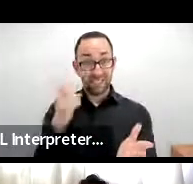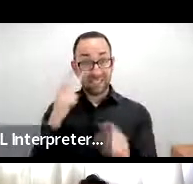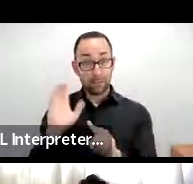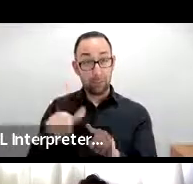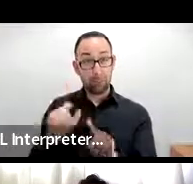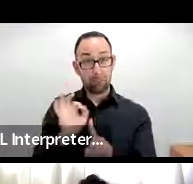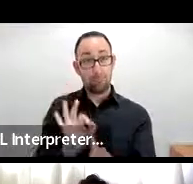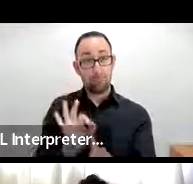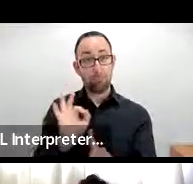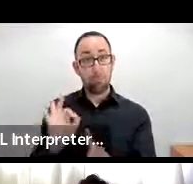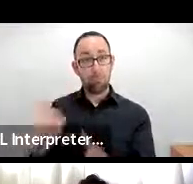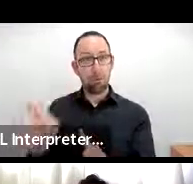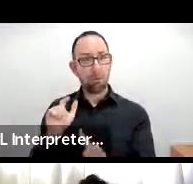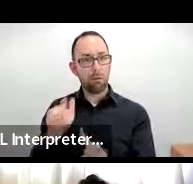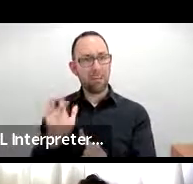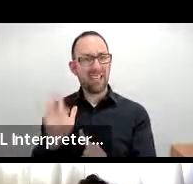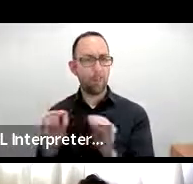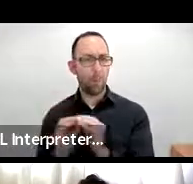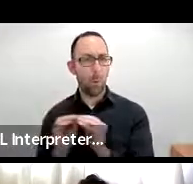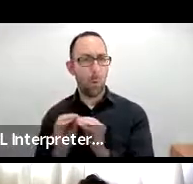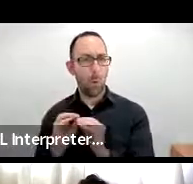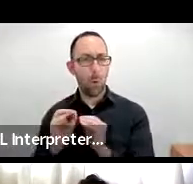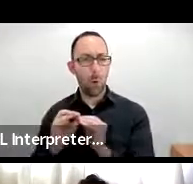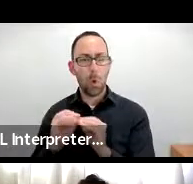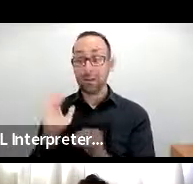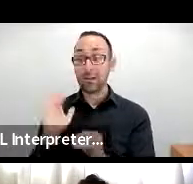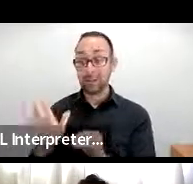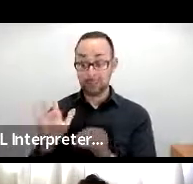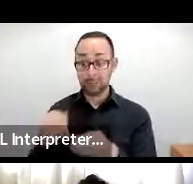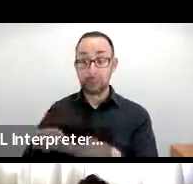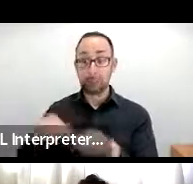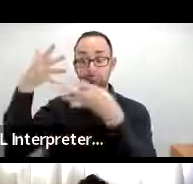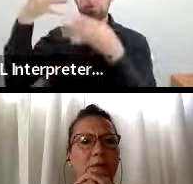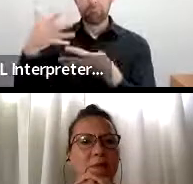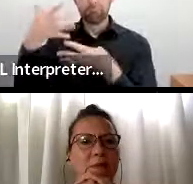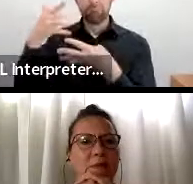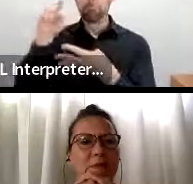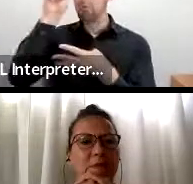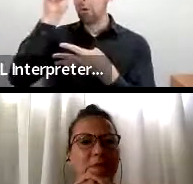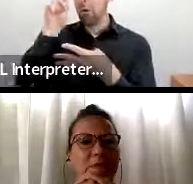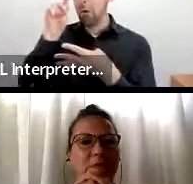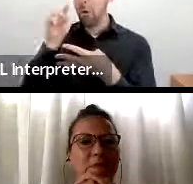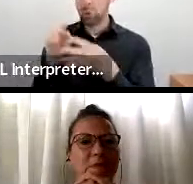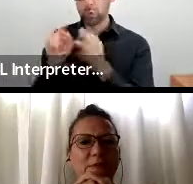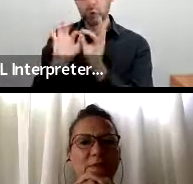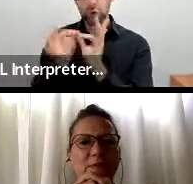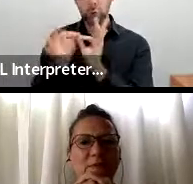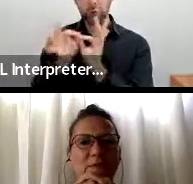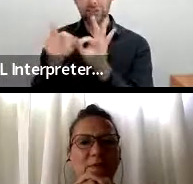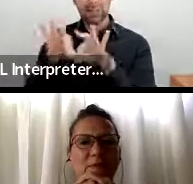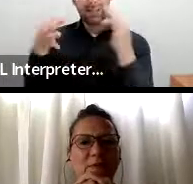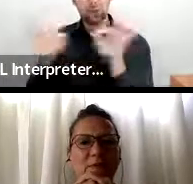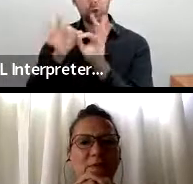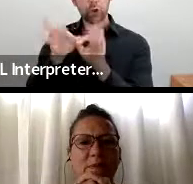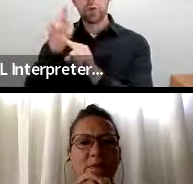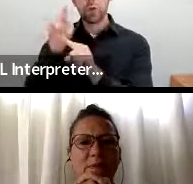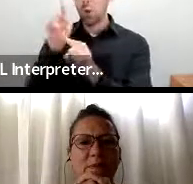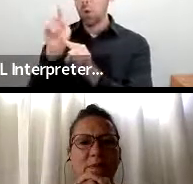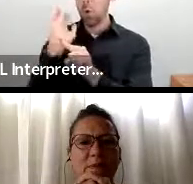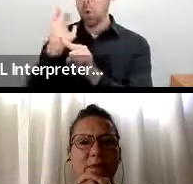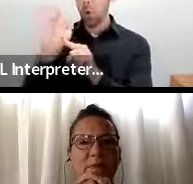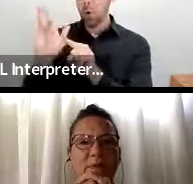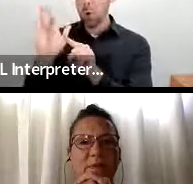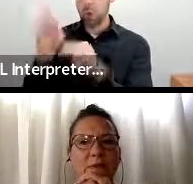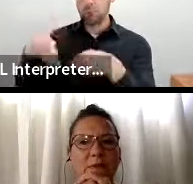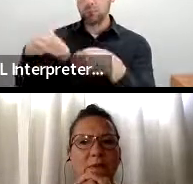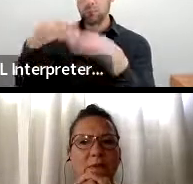of your screen, and then you will see a menu pop up where you can select the language interpretation option. Select your language channel. Please, we invite